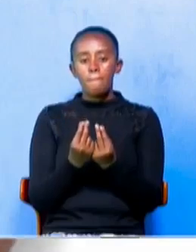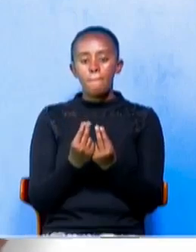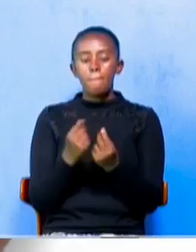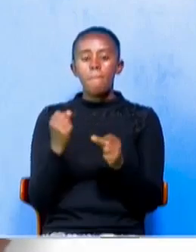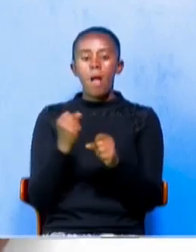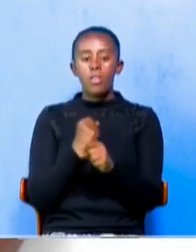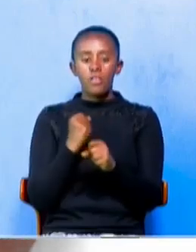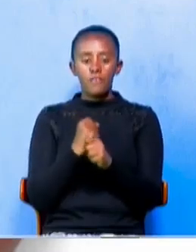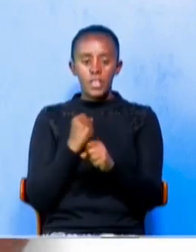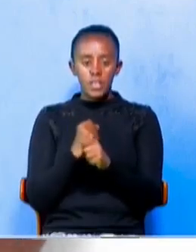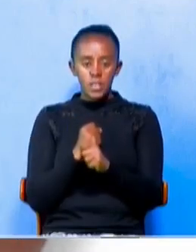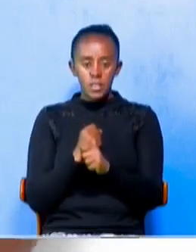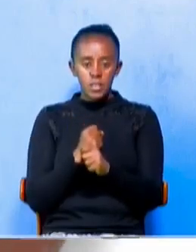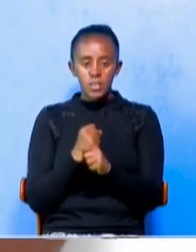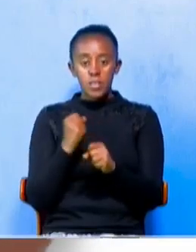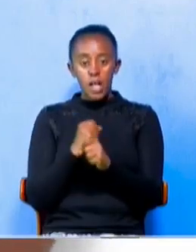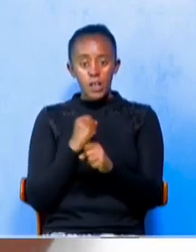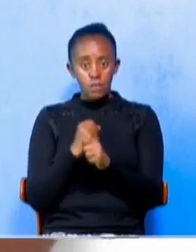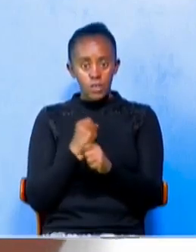activities?